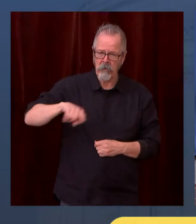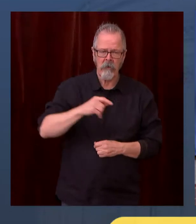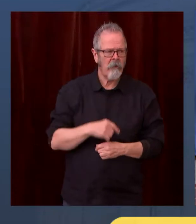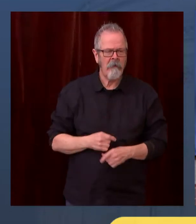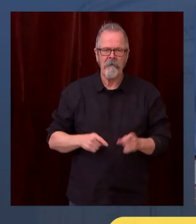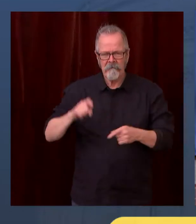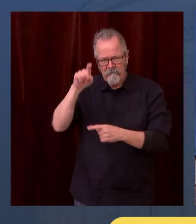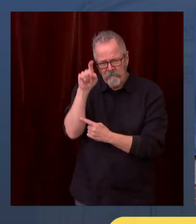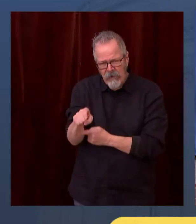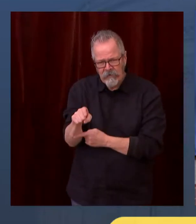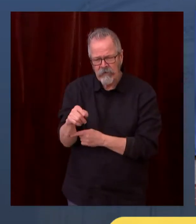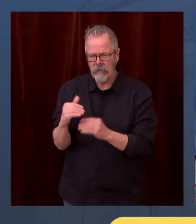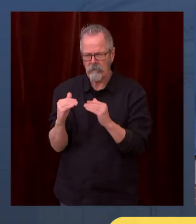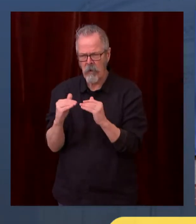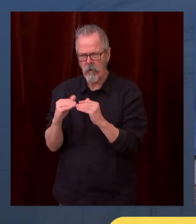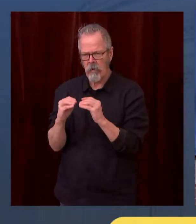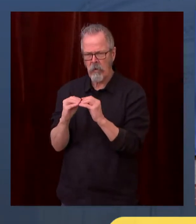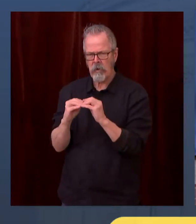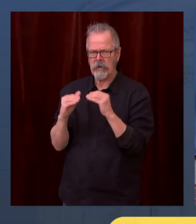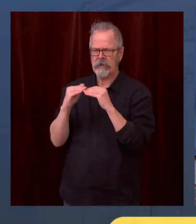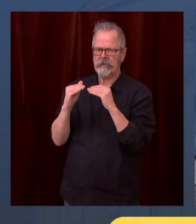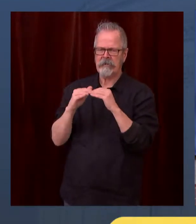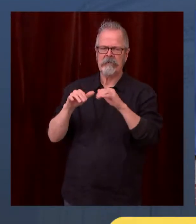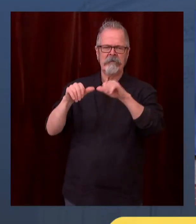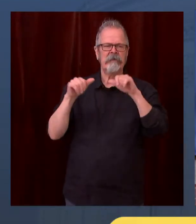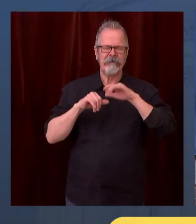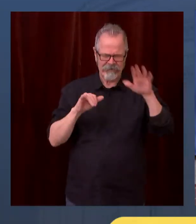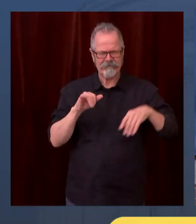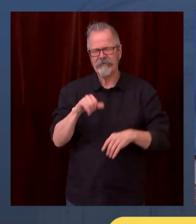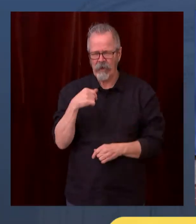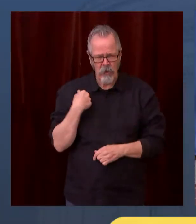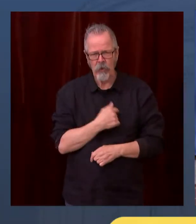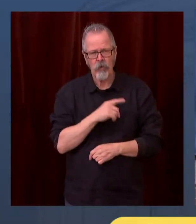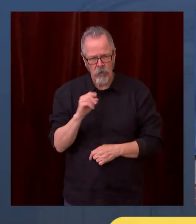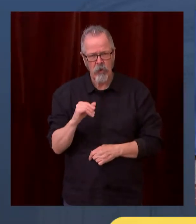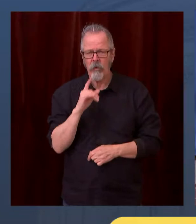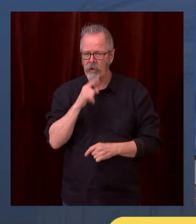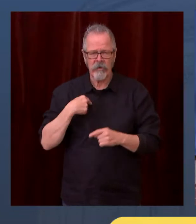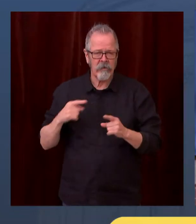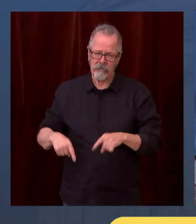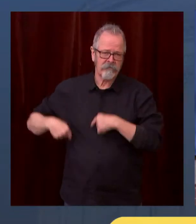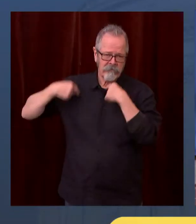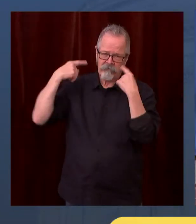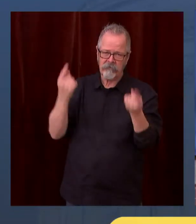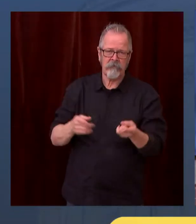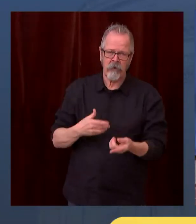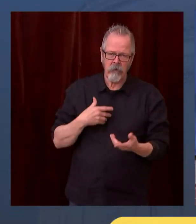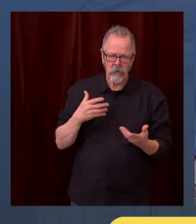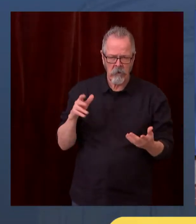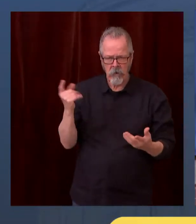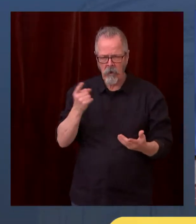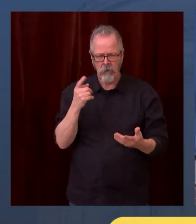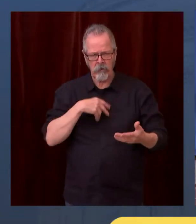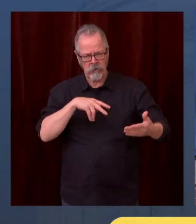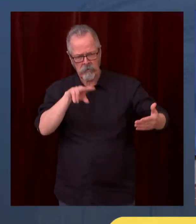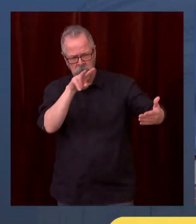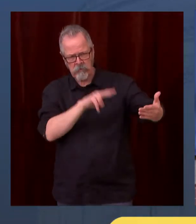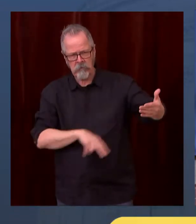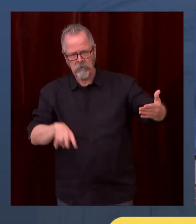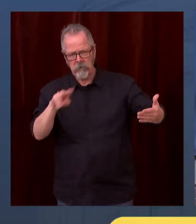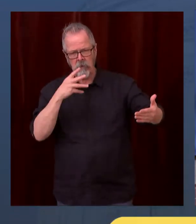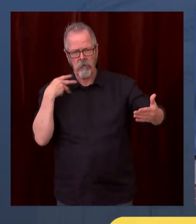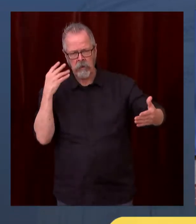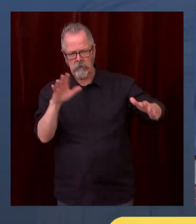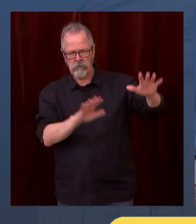fair geographically as possible. That then results in looking at all of the provisions of providers, of the